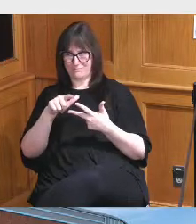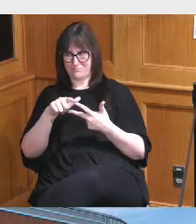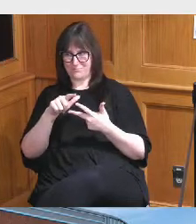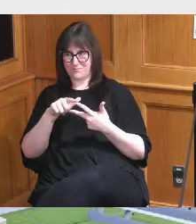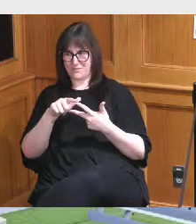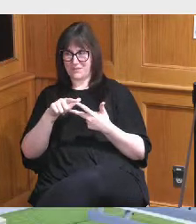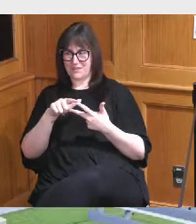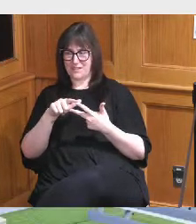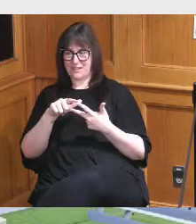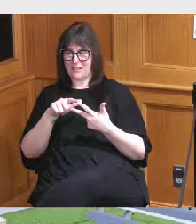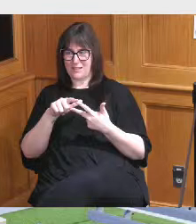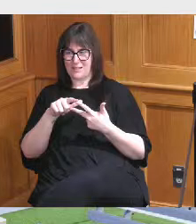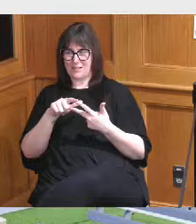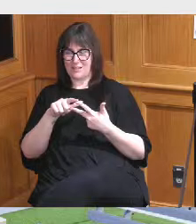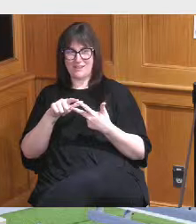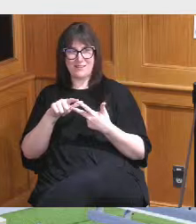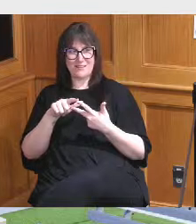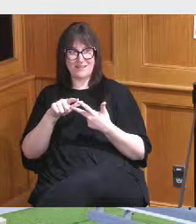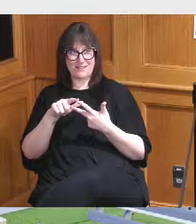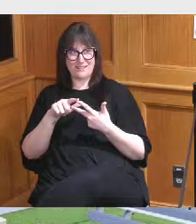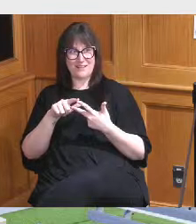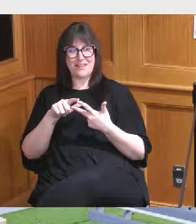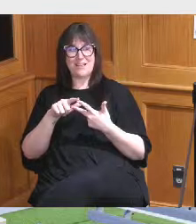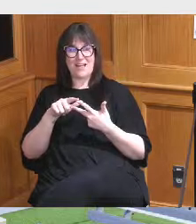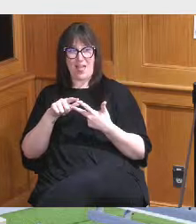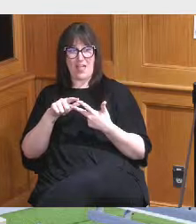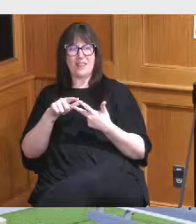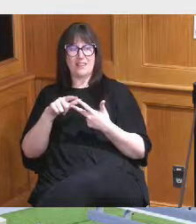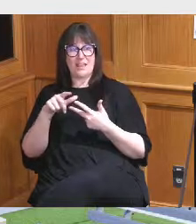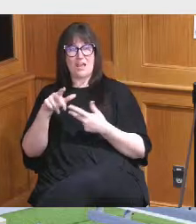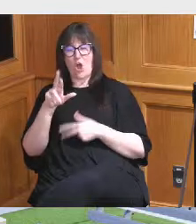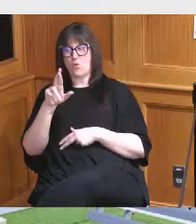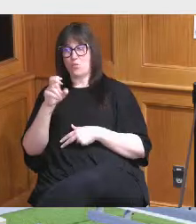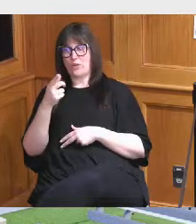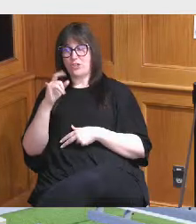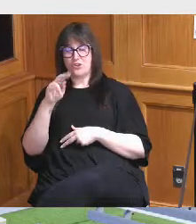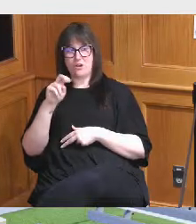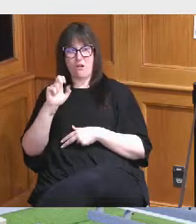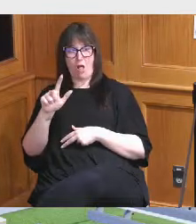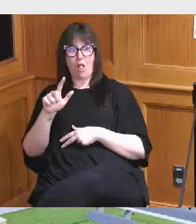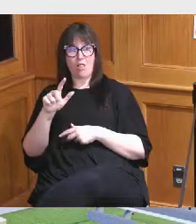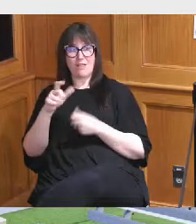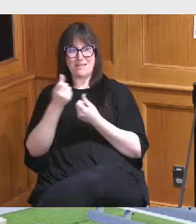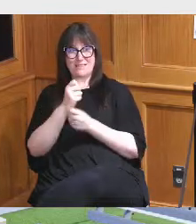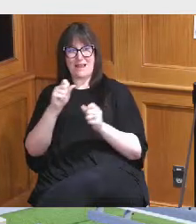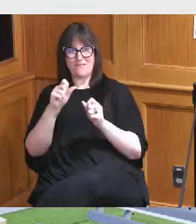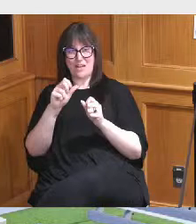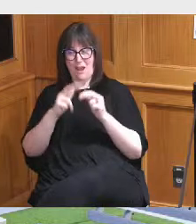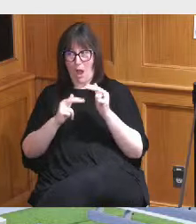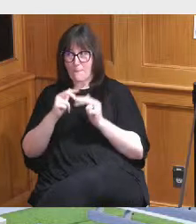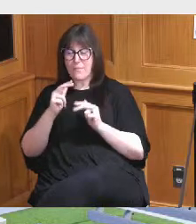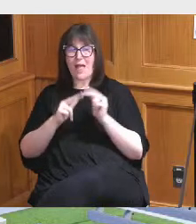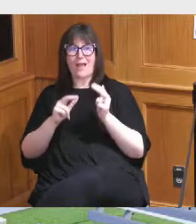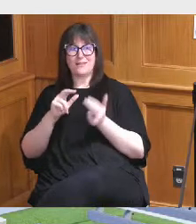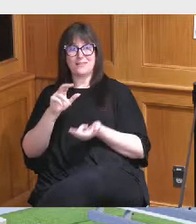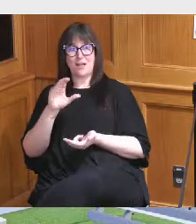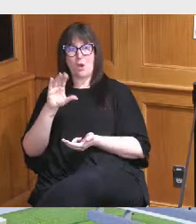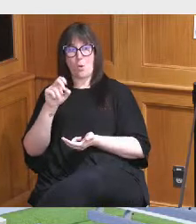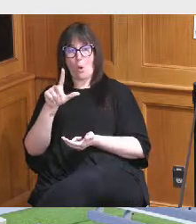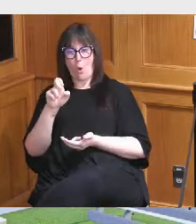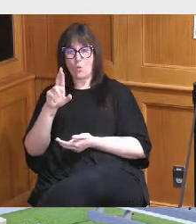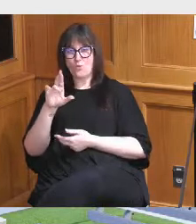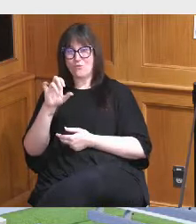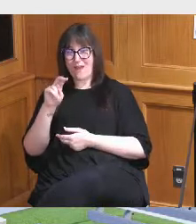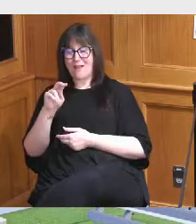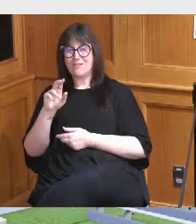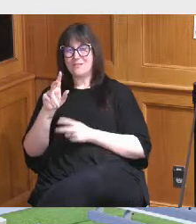another one. The regional safety complex that's doing in I think it's Colerain Township, and that's the group of people, and that's